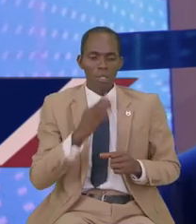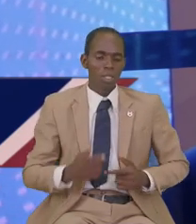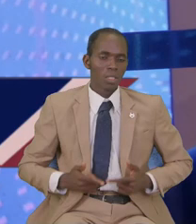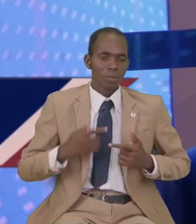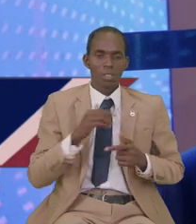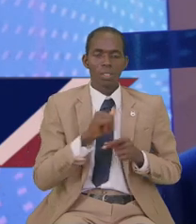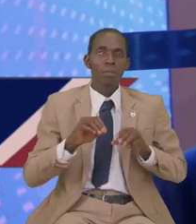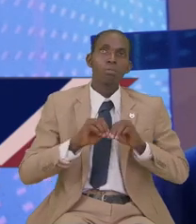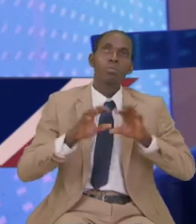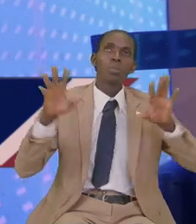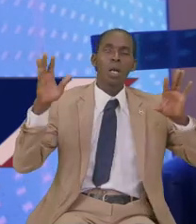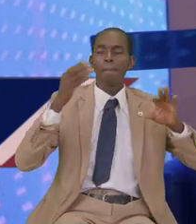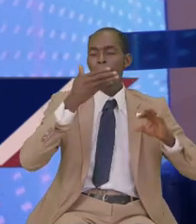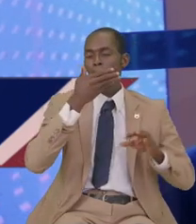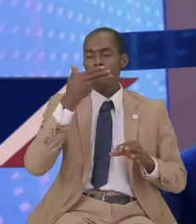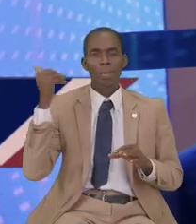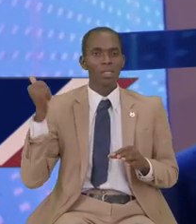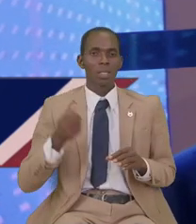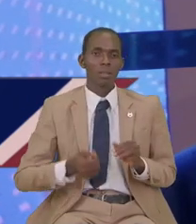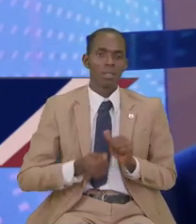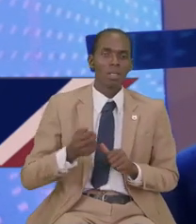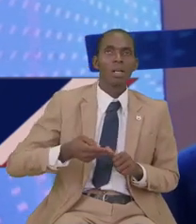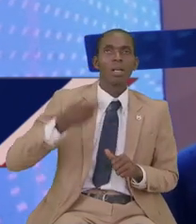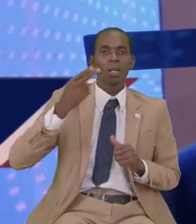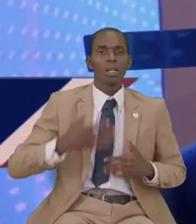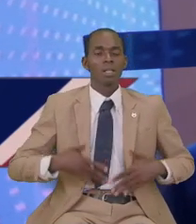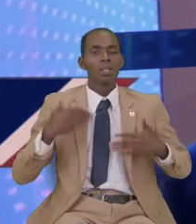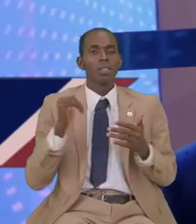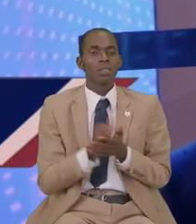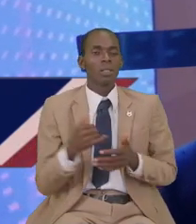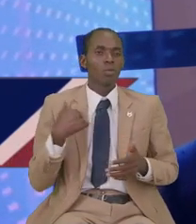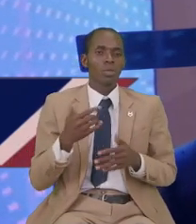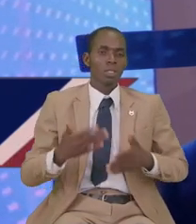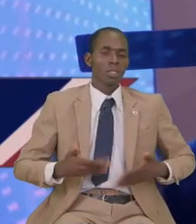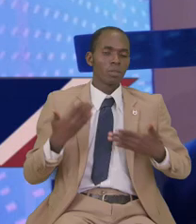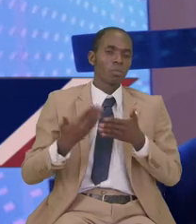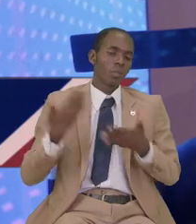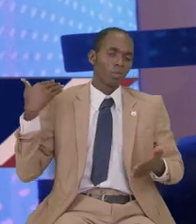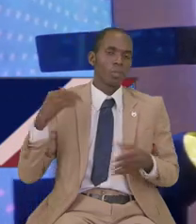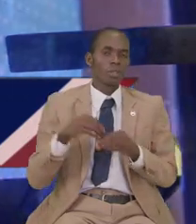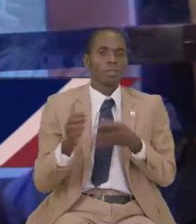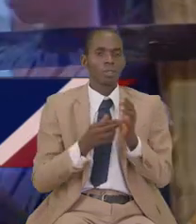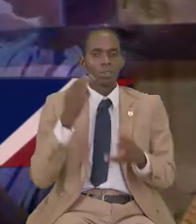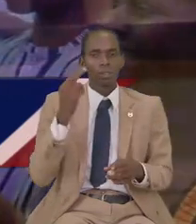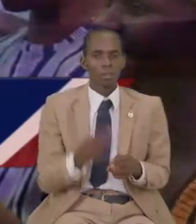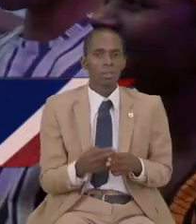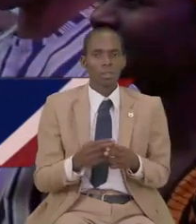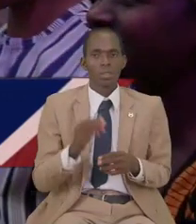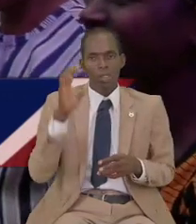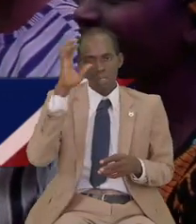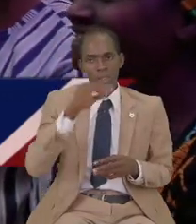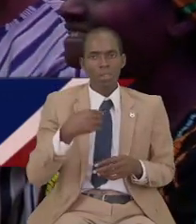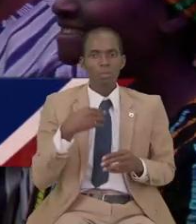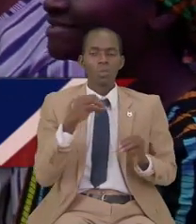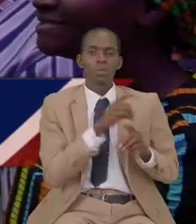brighter life, better life, higher life, holier life than we ever lived in Jesus' name. Search me, O